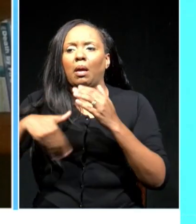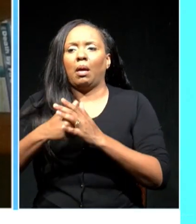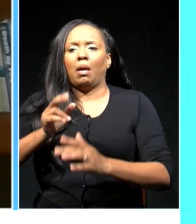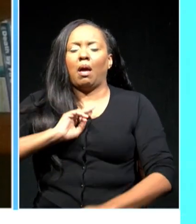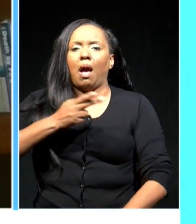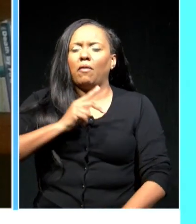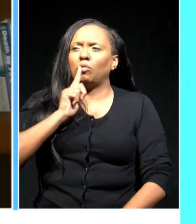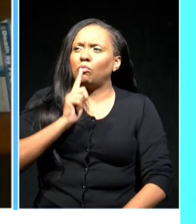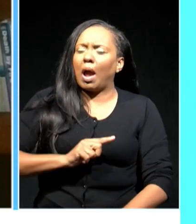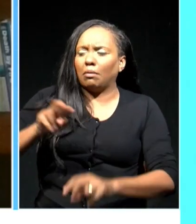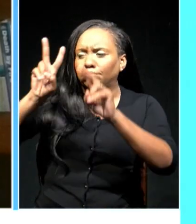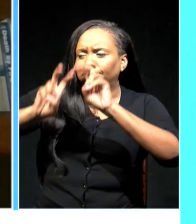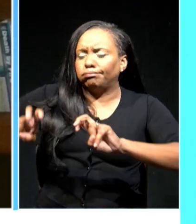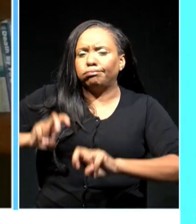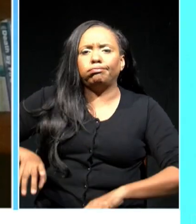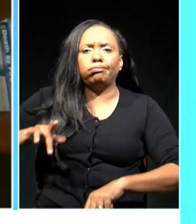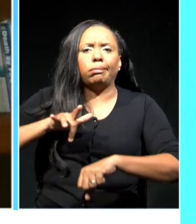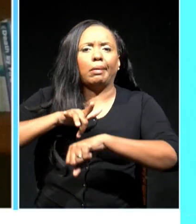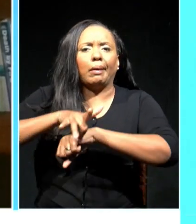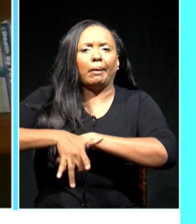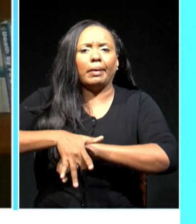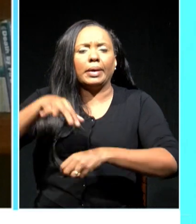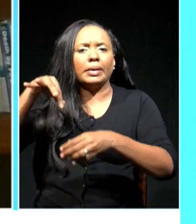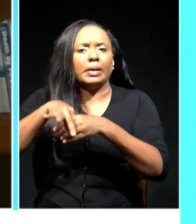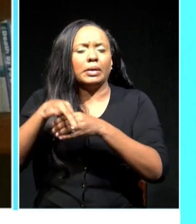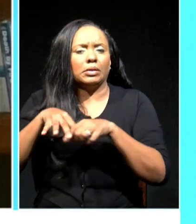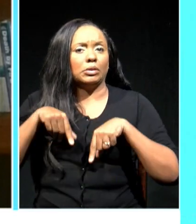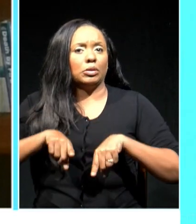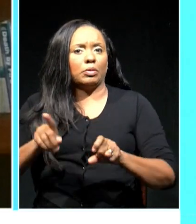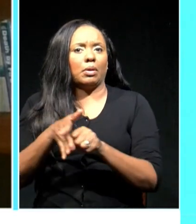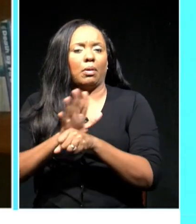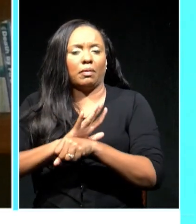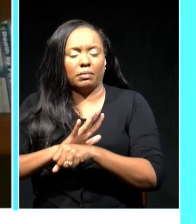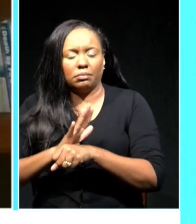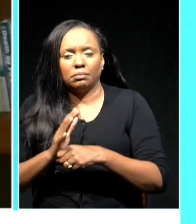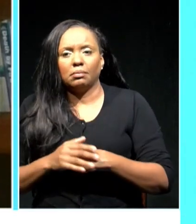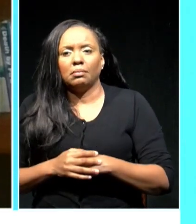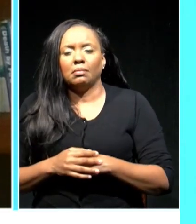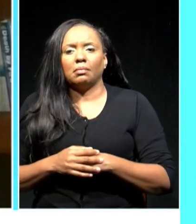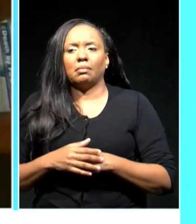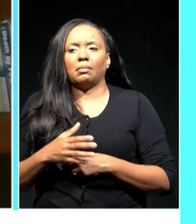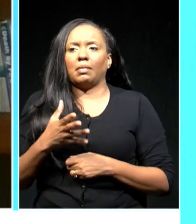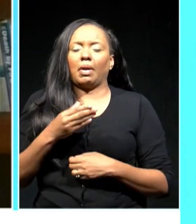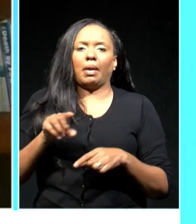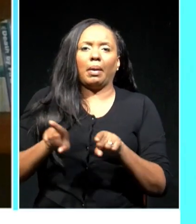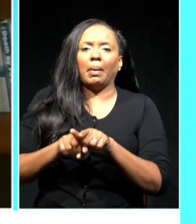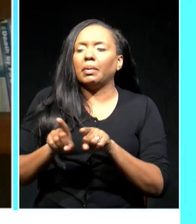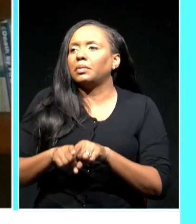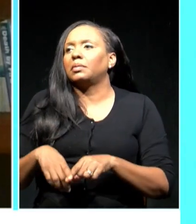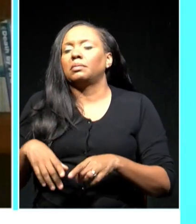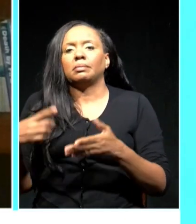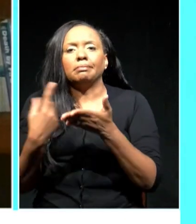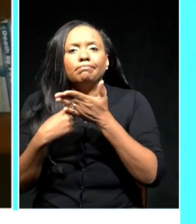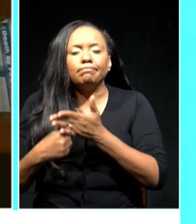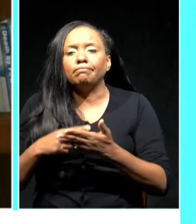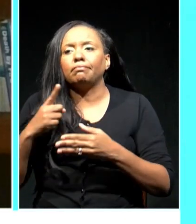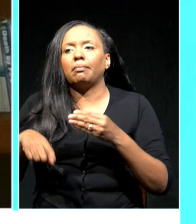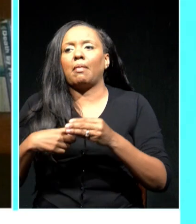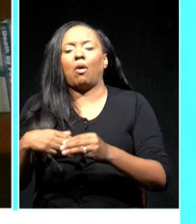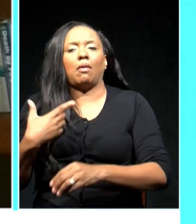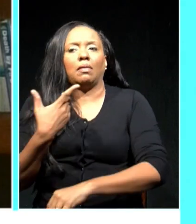early election called in the context of COVID. And the highlight was, to me, the kind of machinations and the discussions around